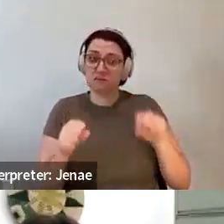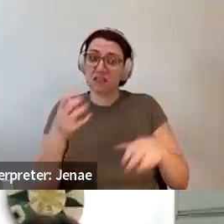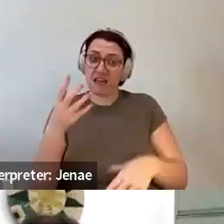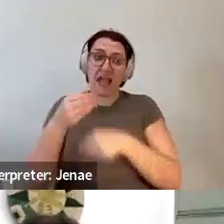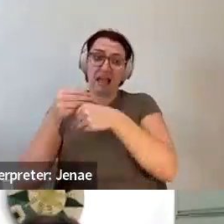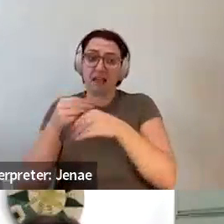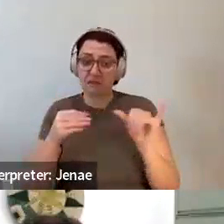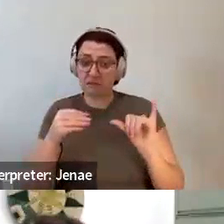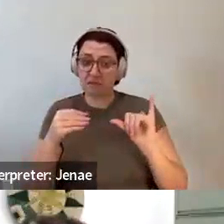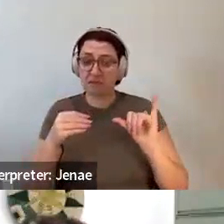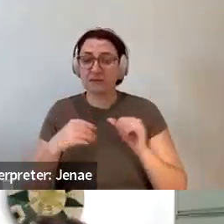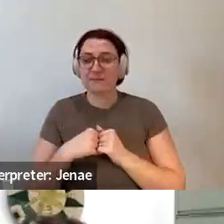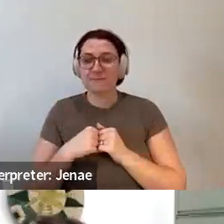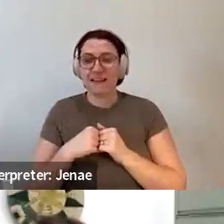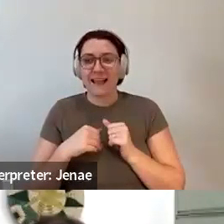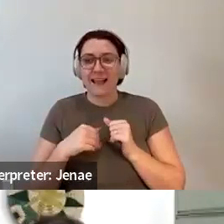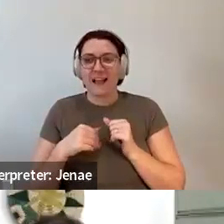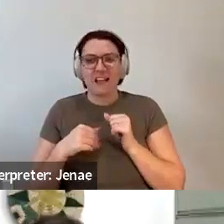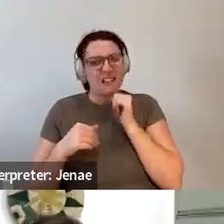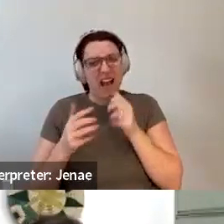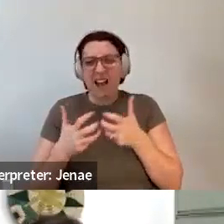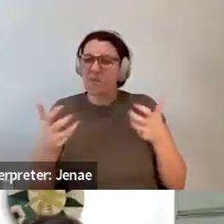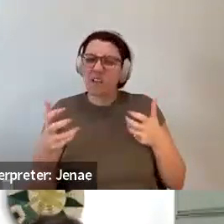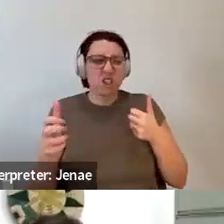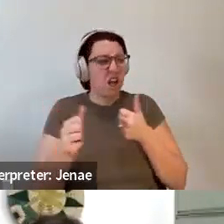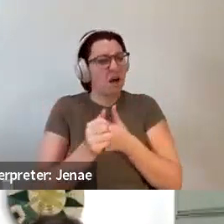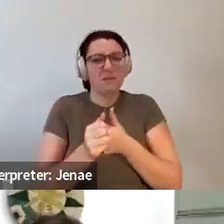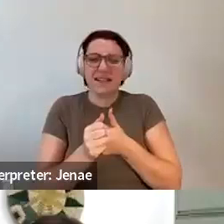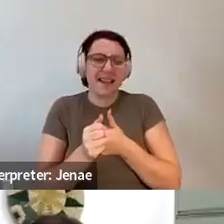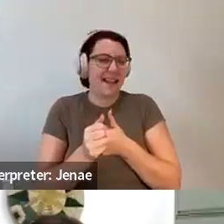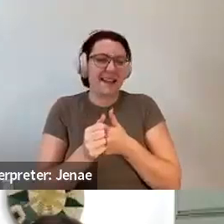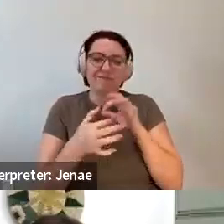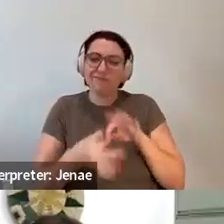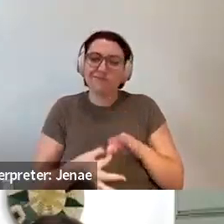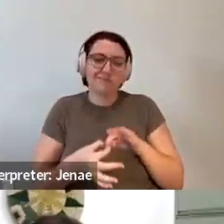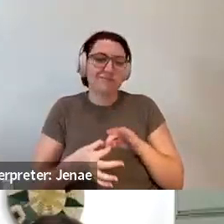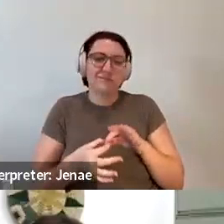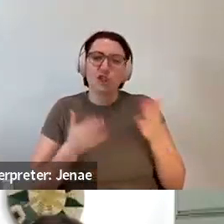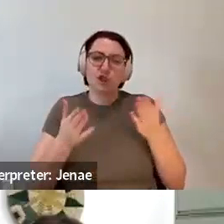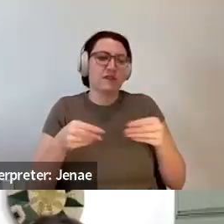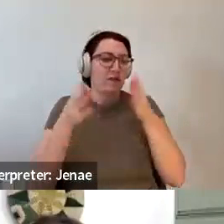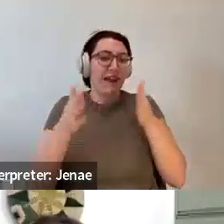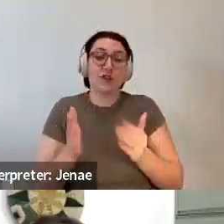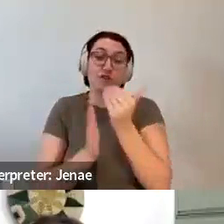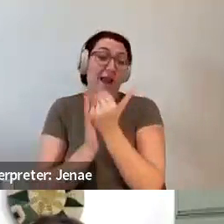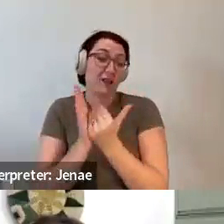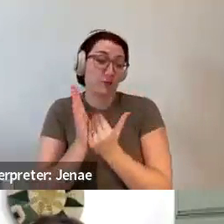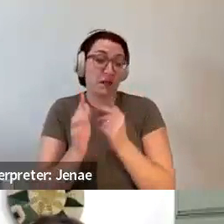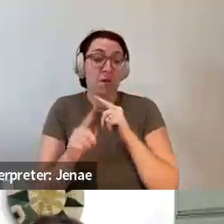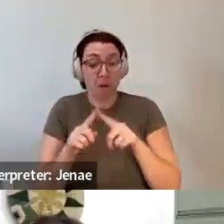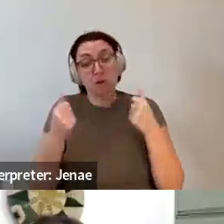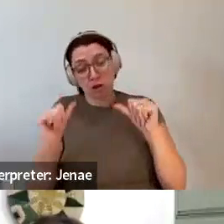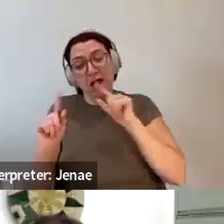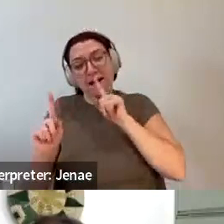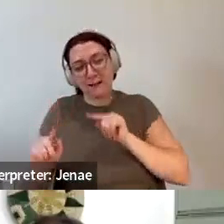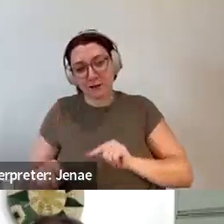too. We don't have much of an update as it relates to things like the service provider directory, but we can answer anyone's questions. So